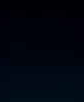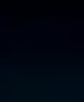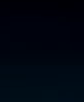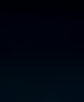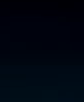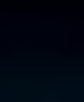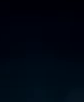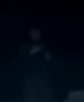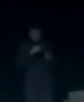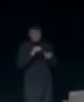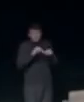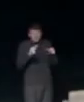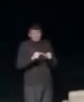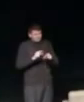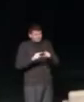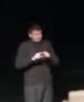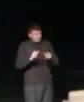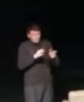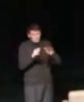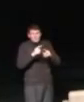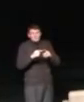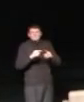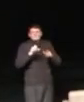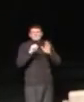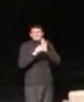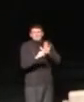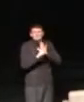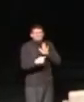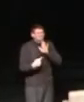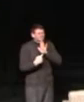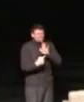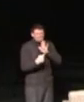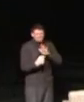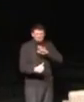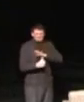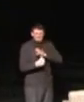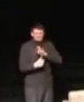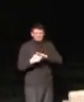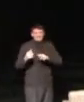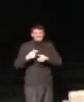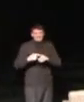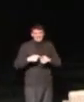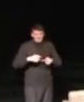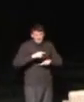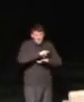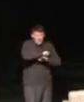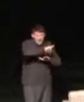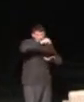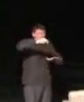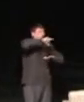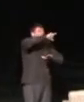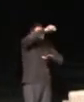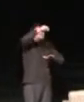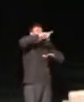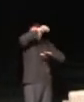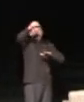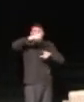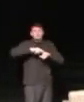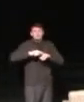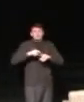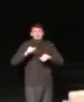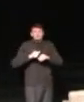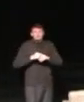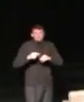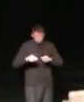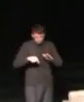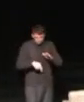complex geometry and human rights symbolism in every component, from its massive roots through its mountain galleries, garden